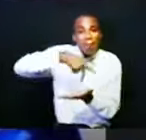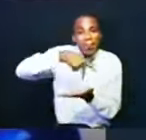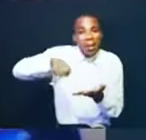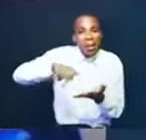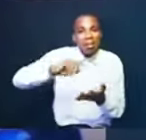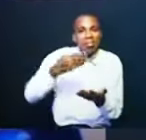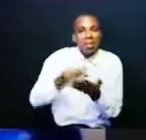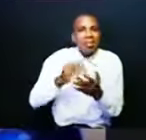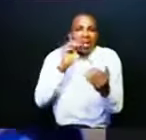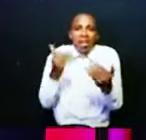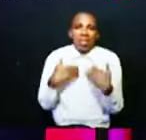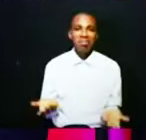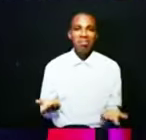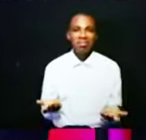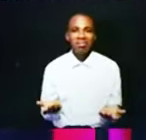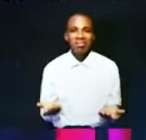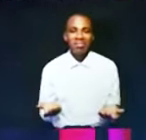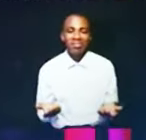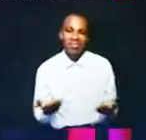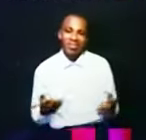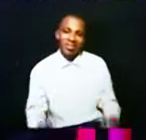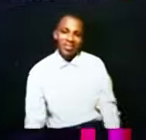reception.